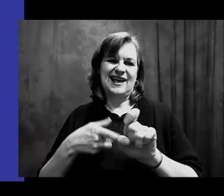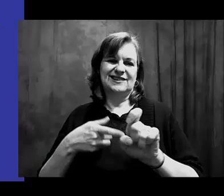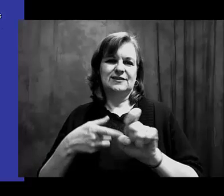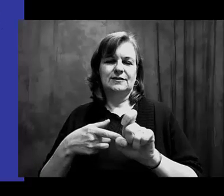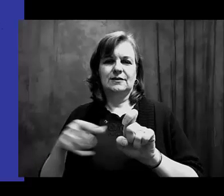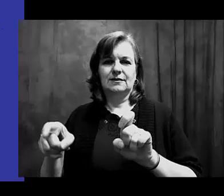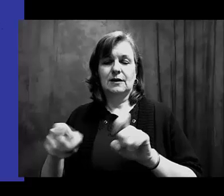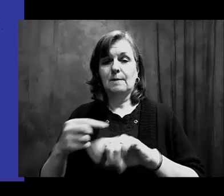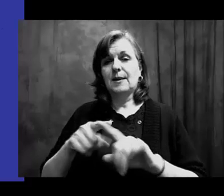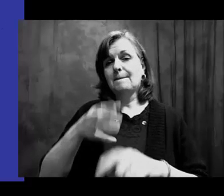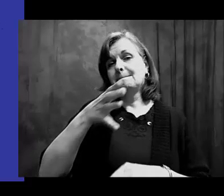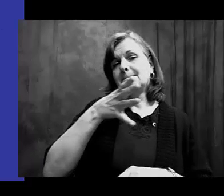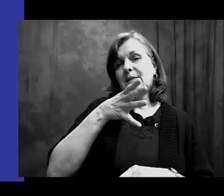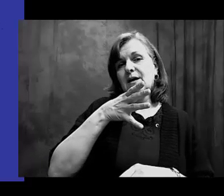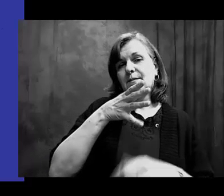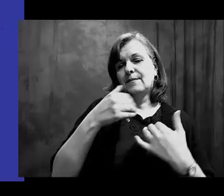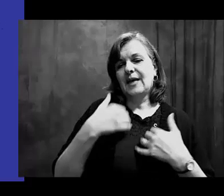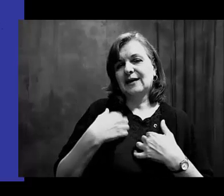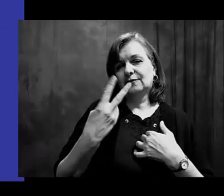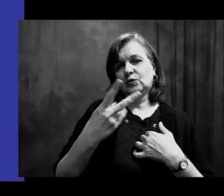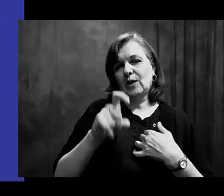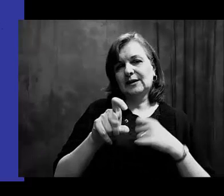is XX, right?